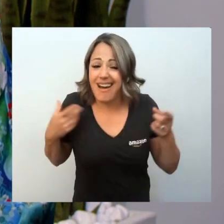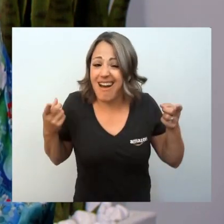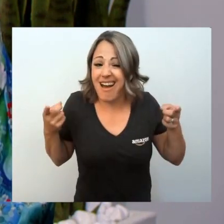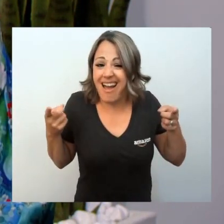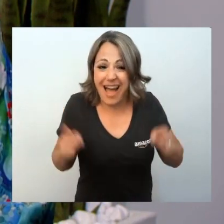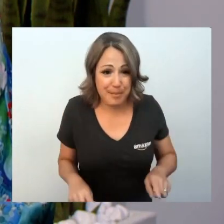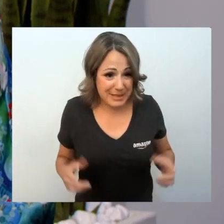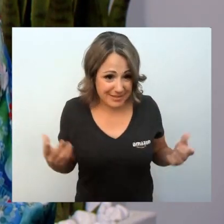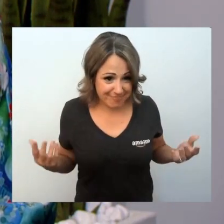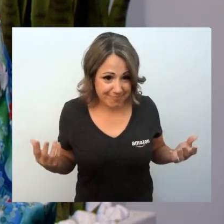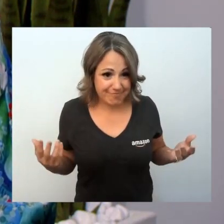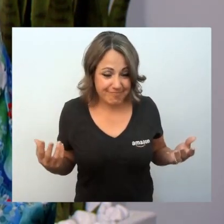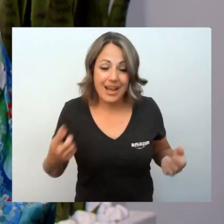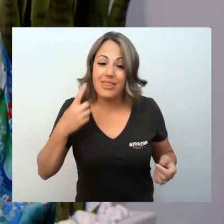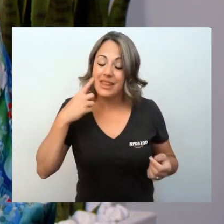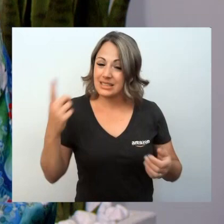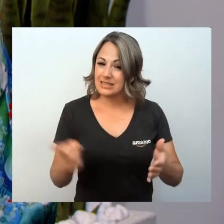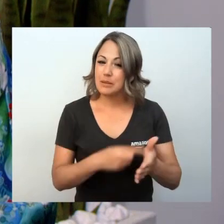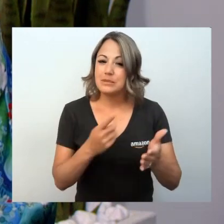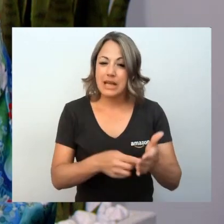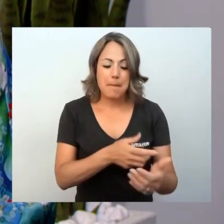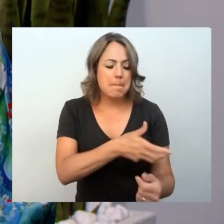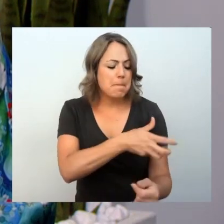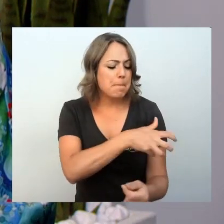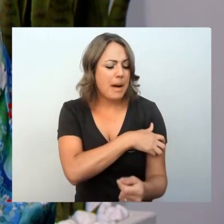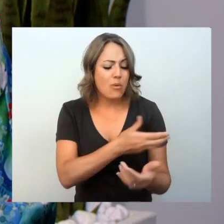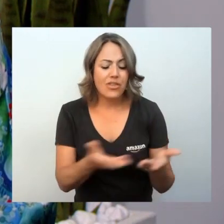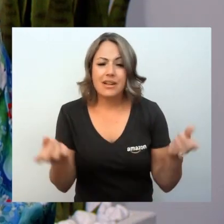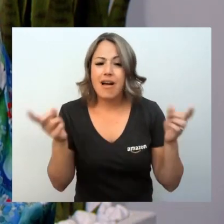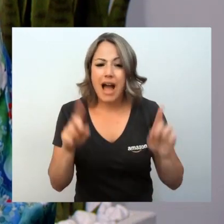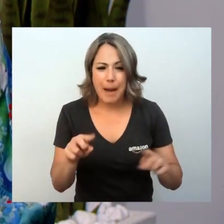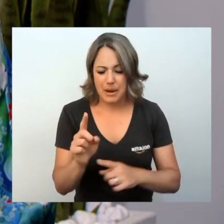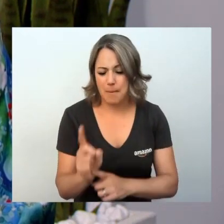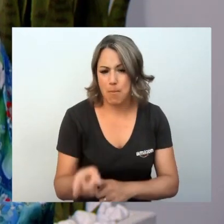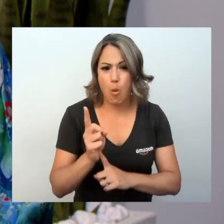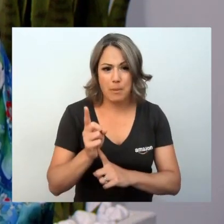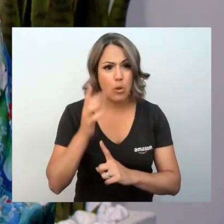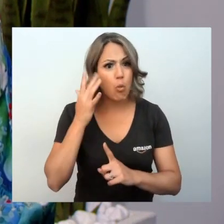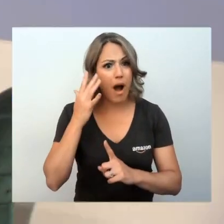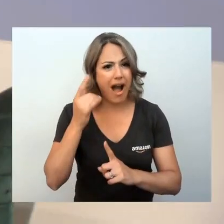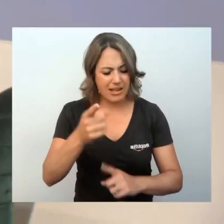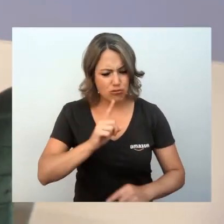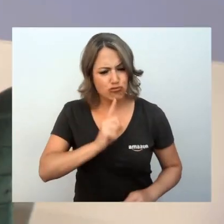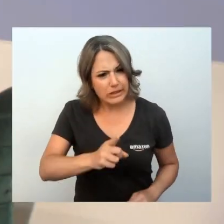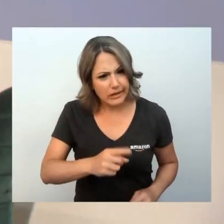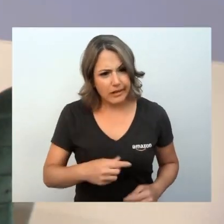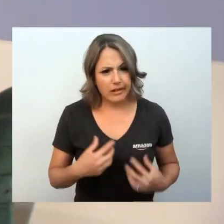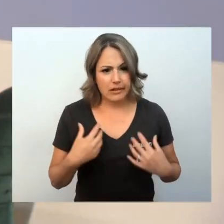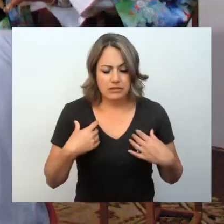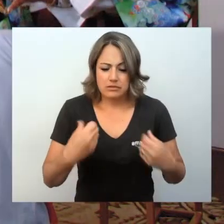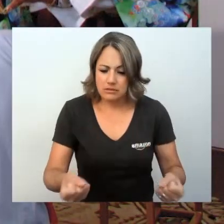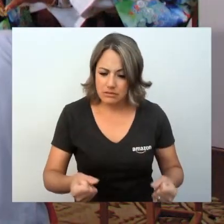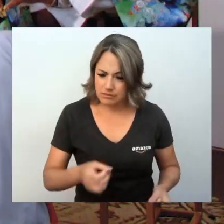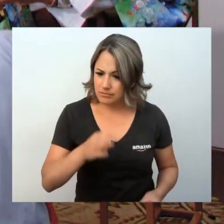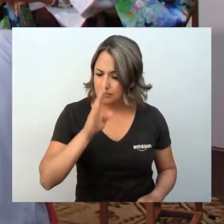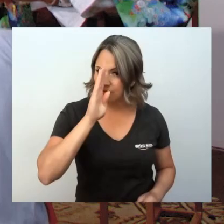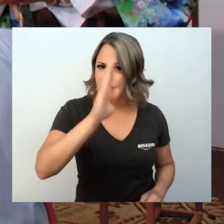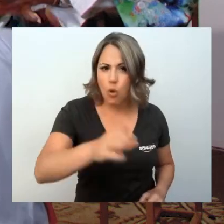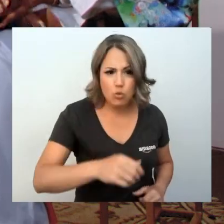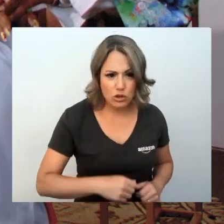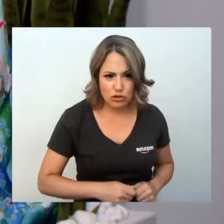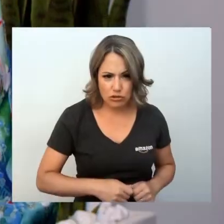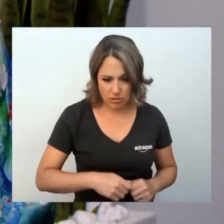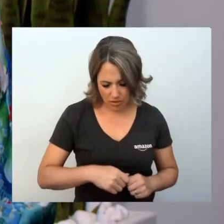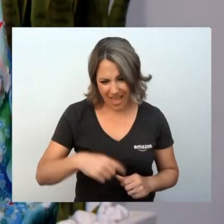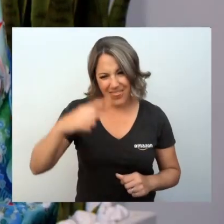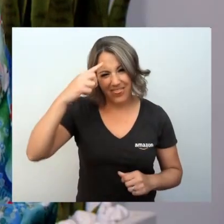think sometimes the most powerful things happen in a moment of being authentic, being brave, being courageous, being forward, and